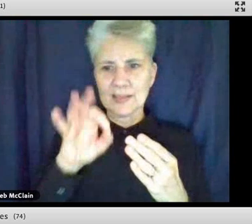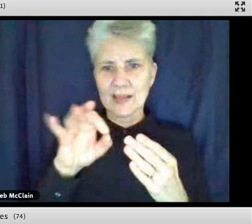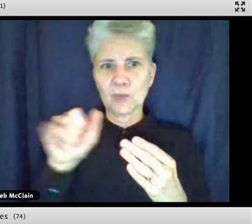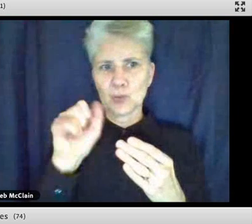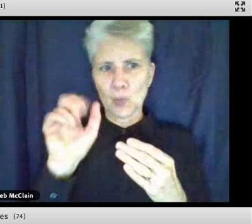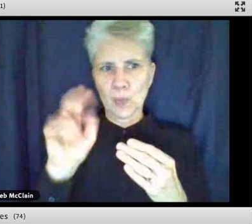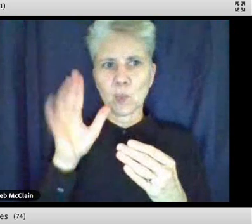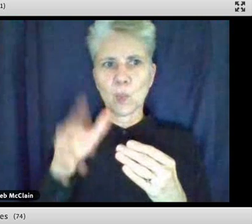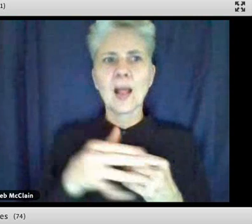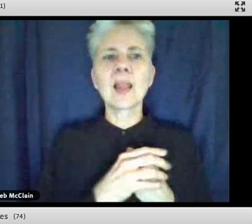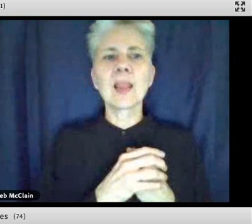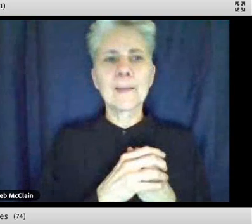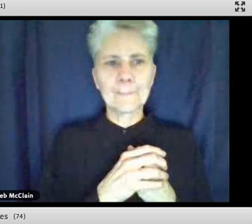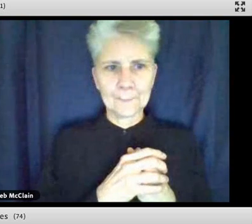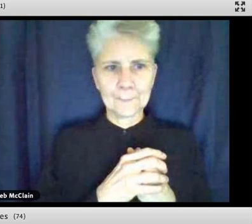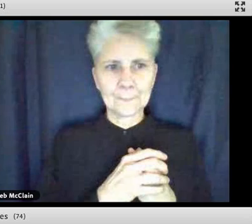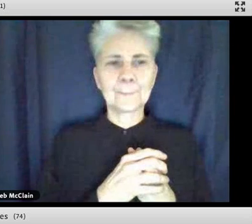Borland, okay.